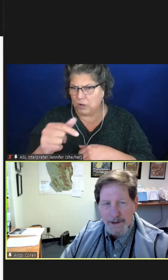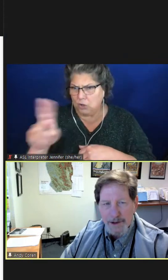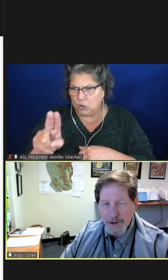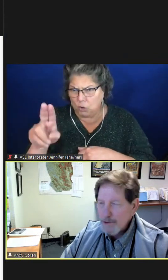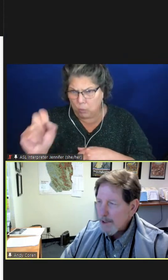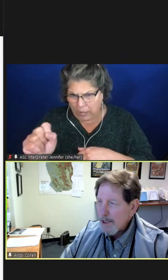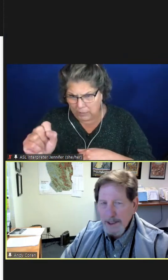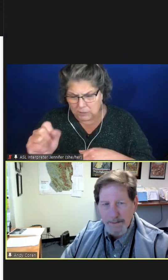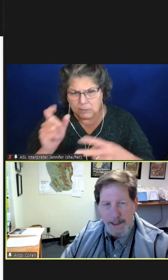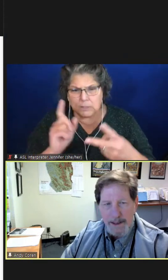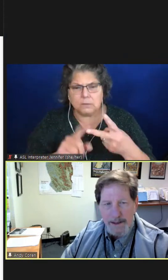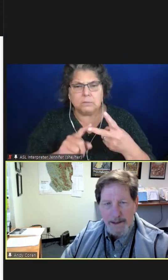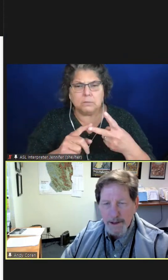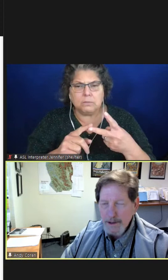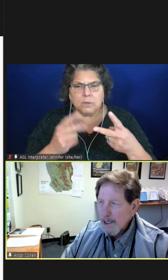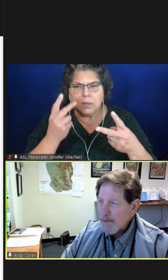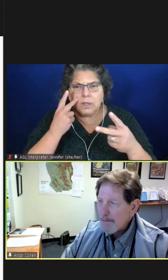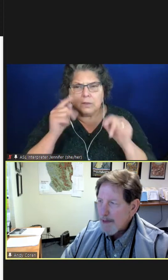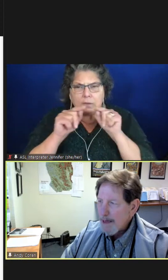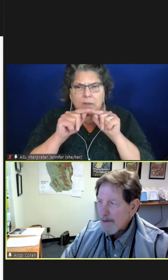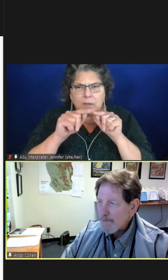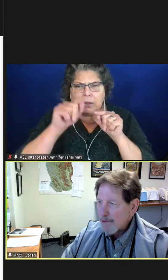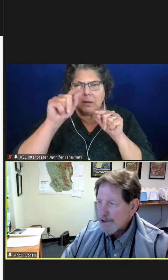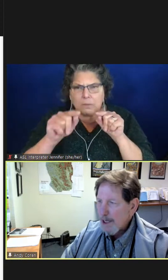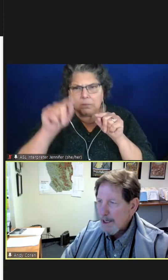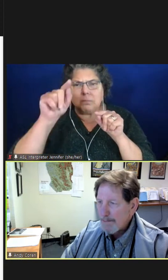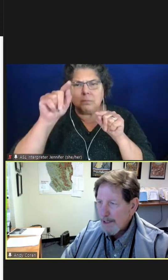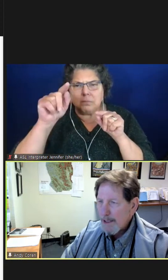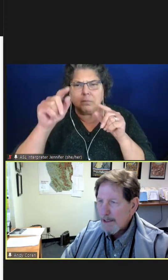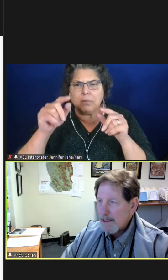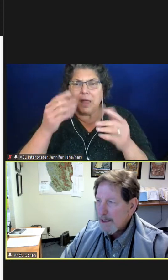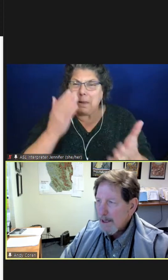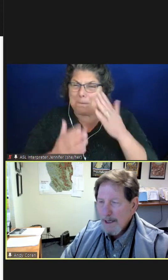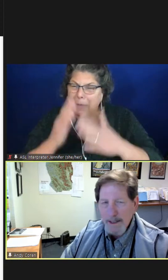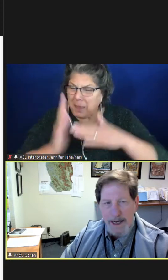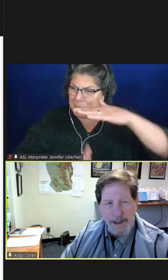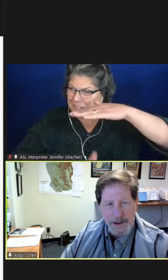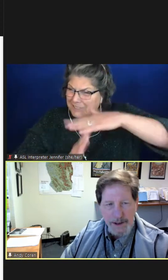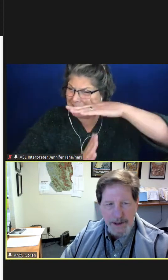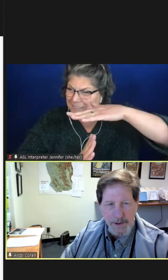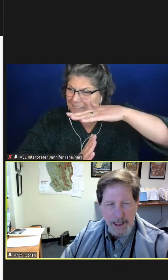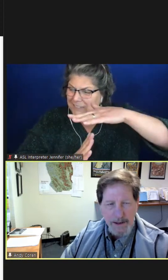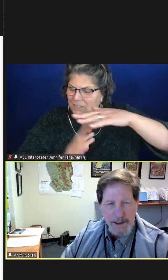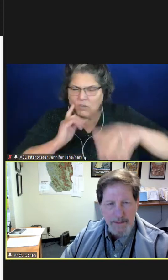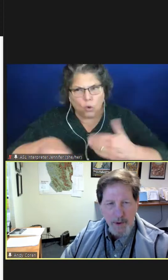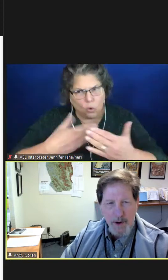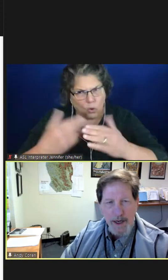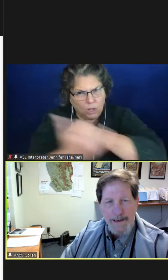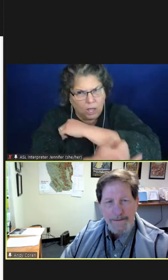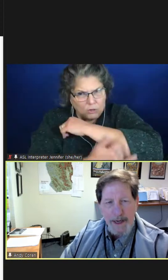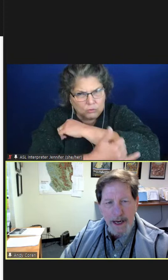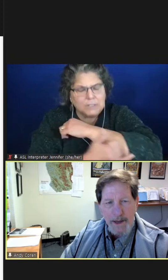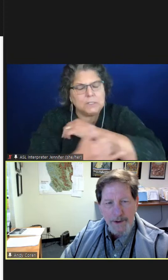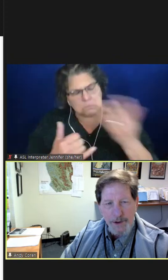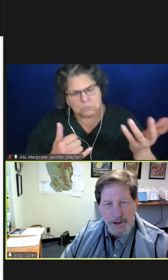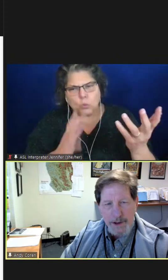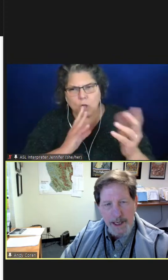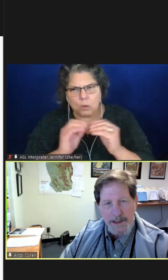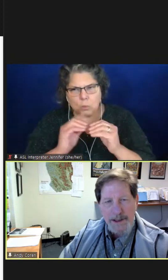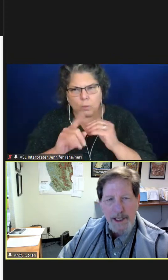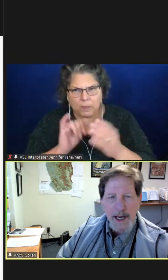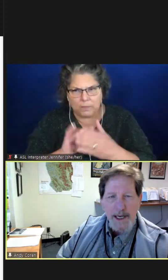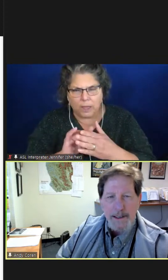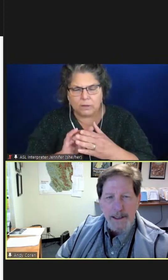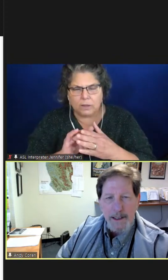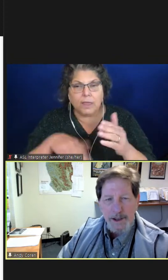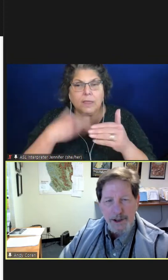to get into in a minute. It looks like we may have reached a peak nationally, so we'll get into that more. The